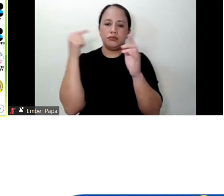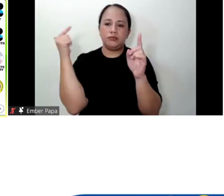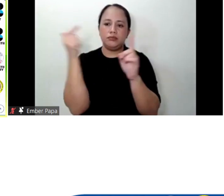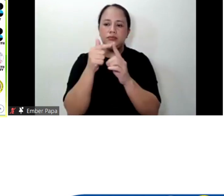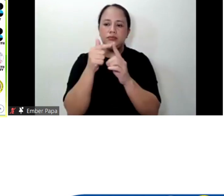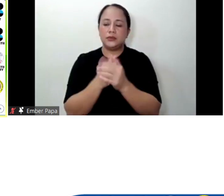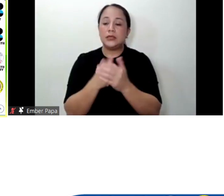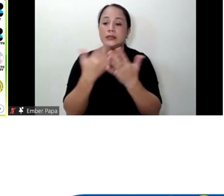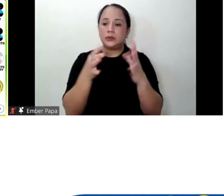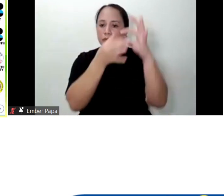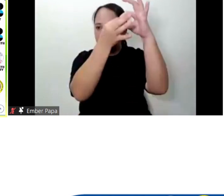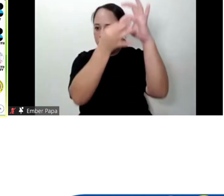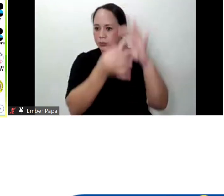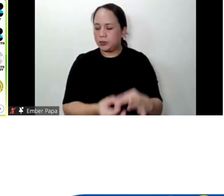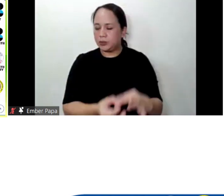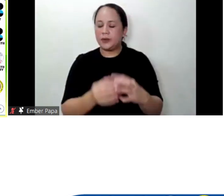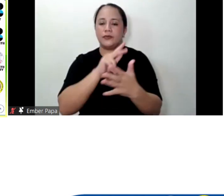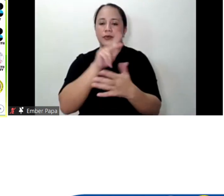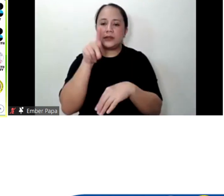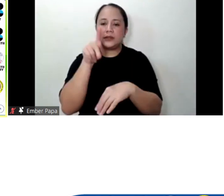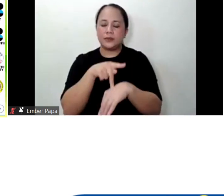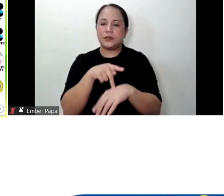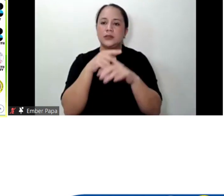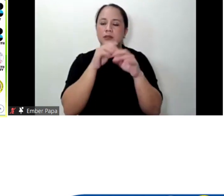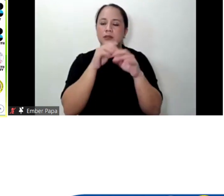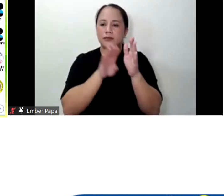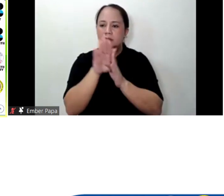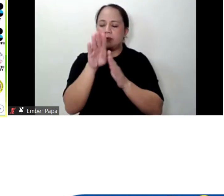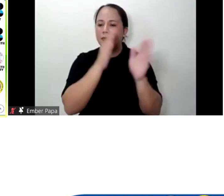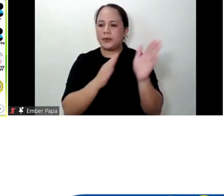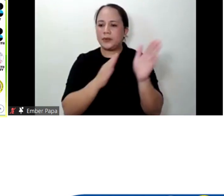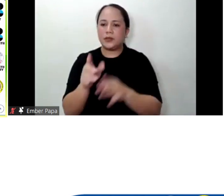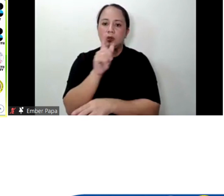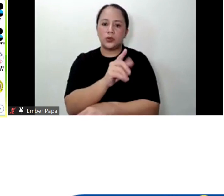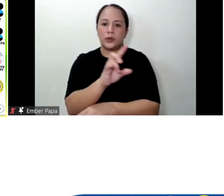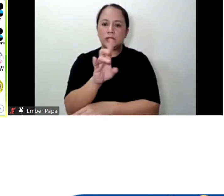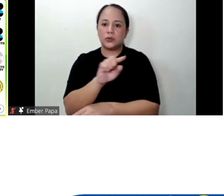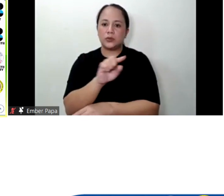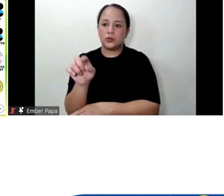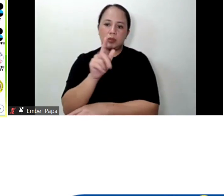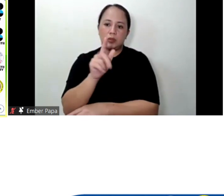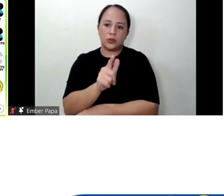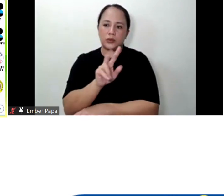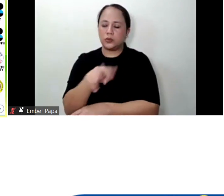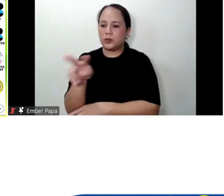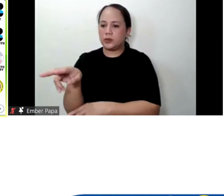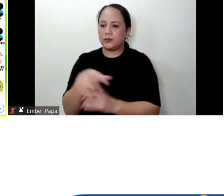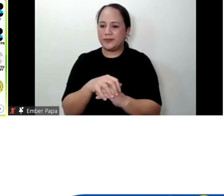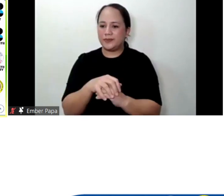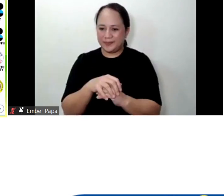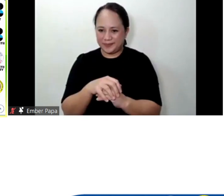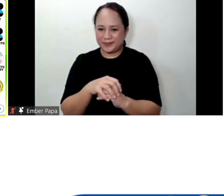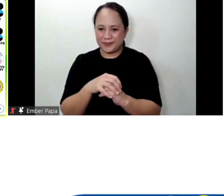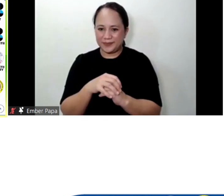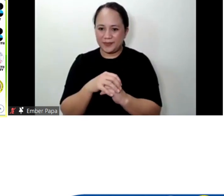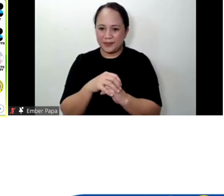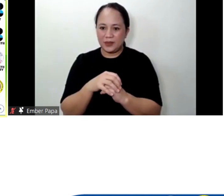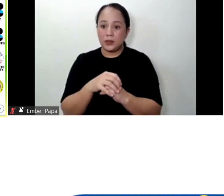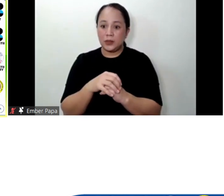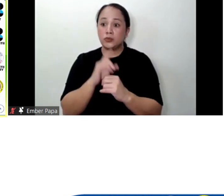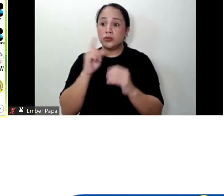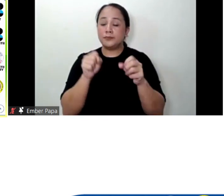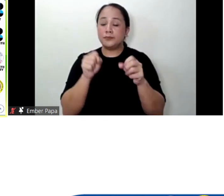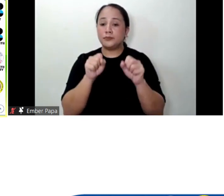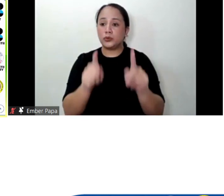also aligned with the Philippine Development Plan for 2017 to 2022. All right, so it's a great opportunity to